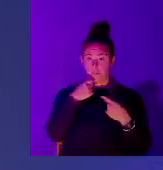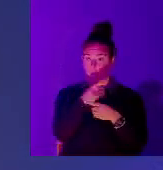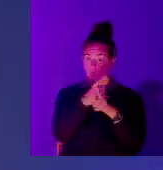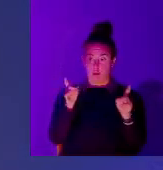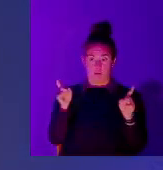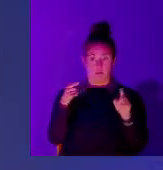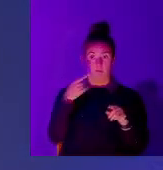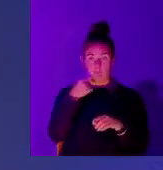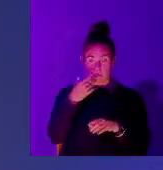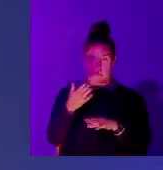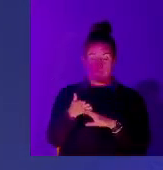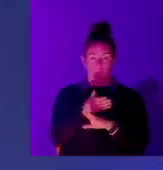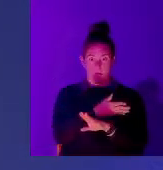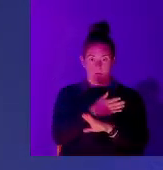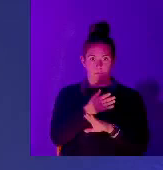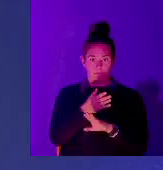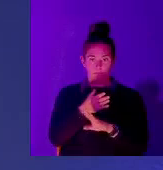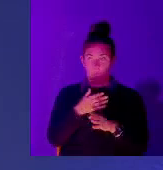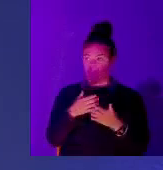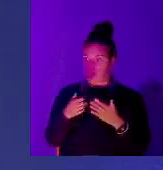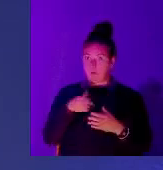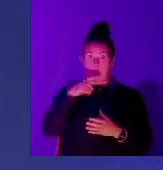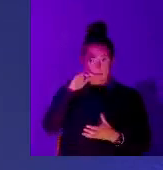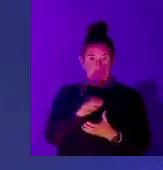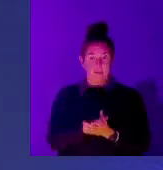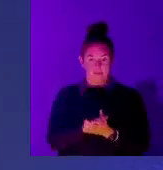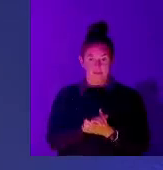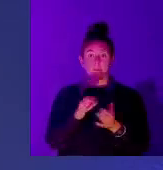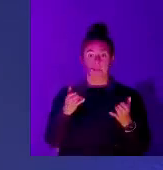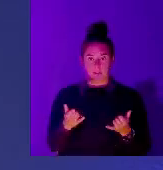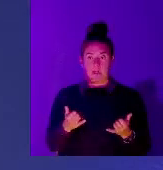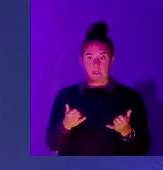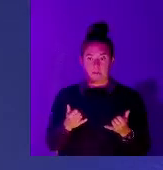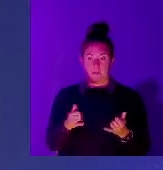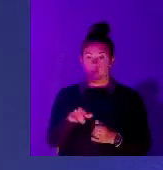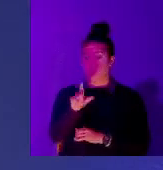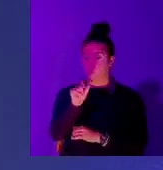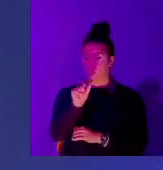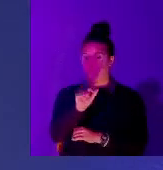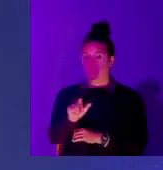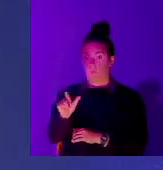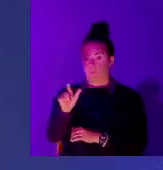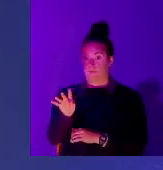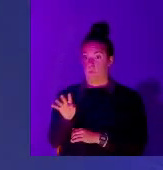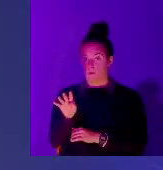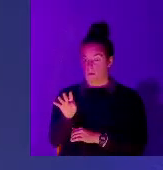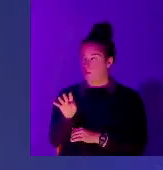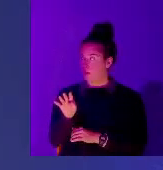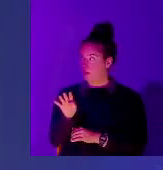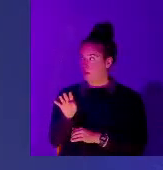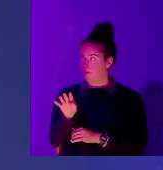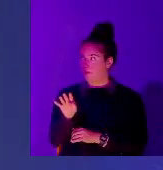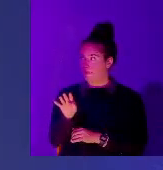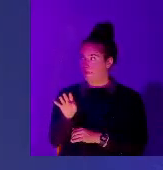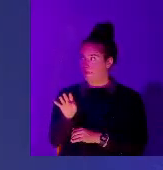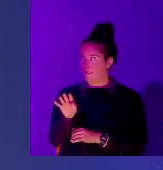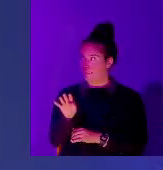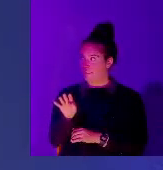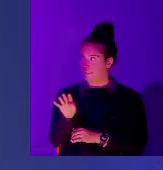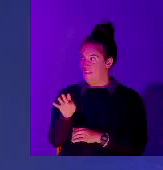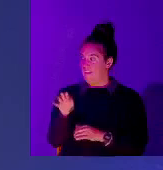what I believe today in 2024 has grown